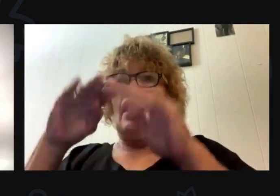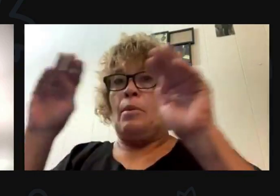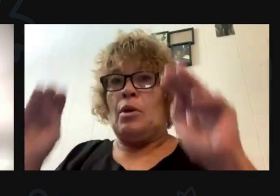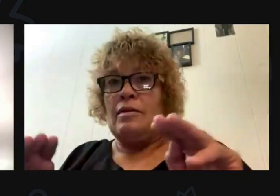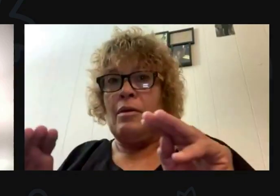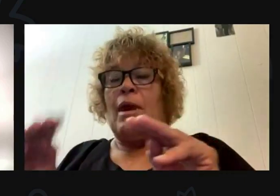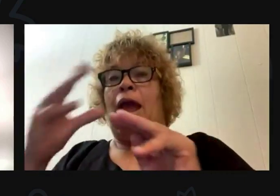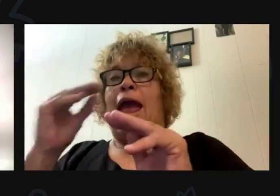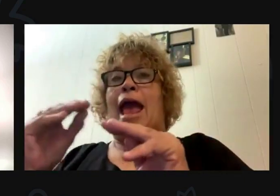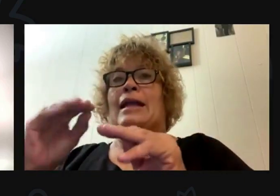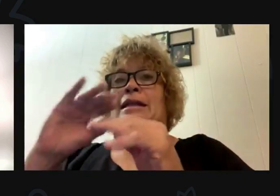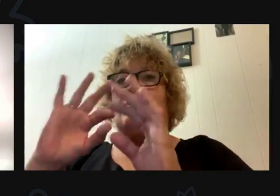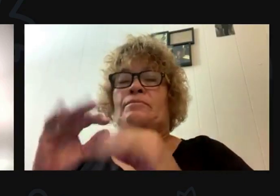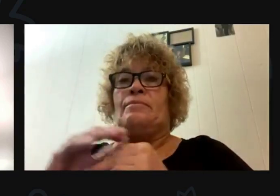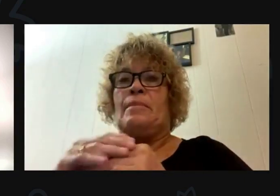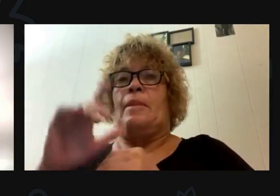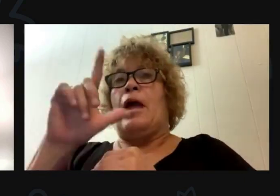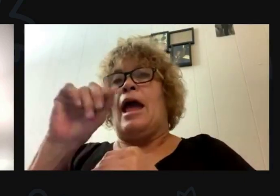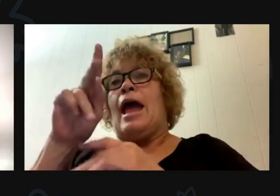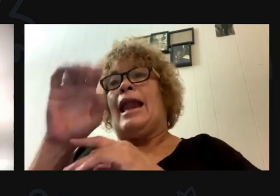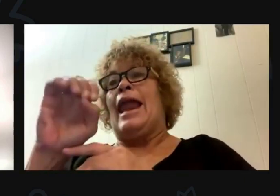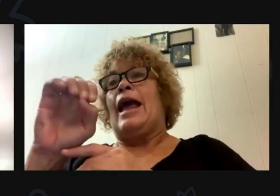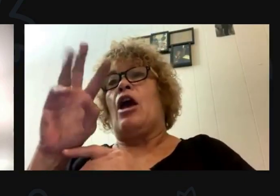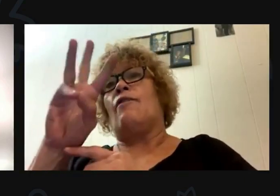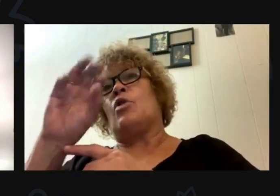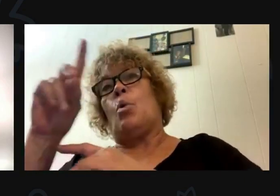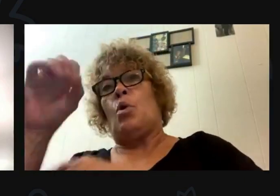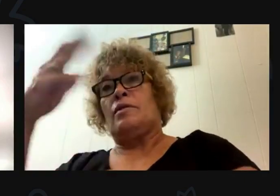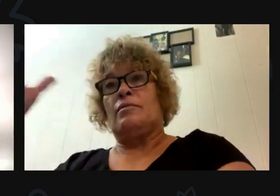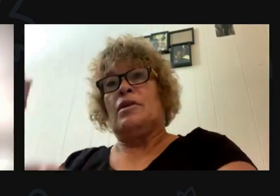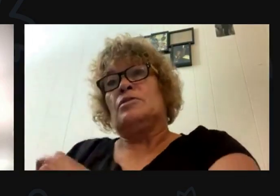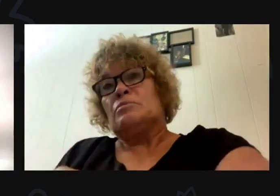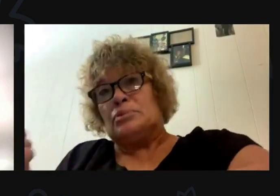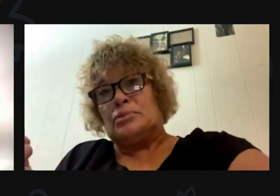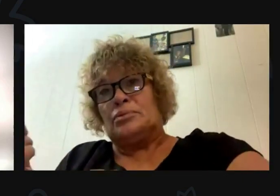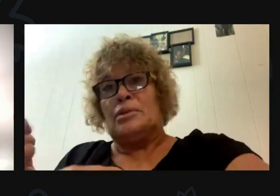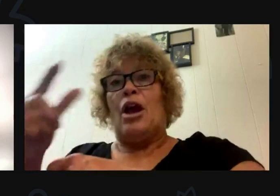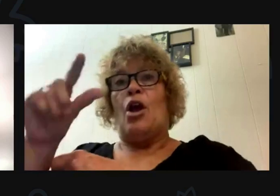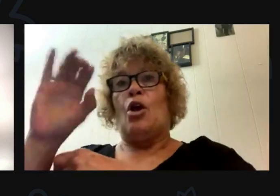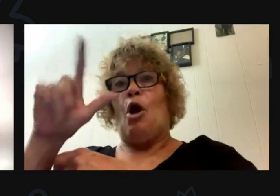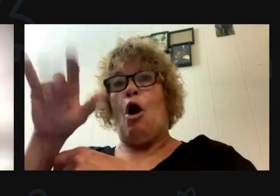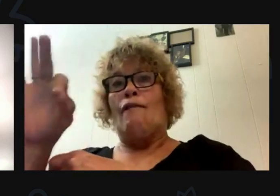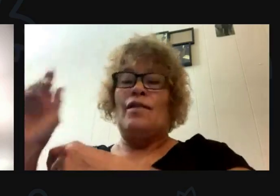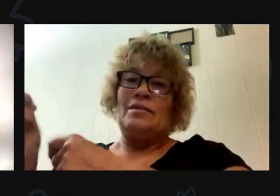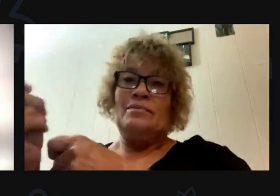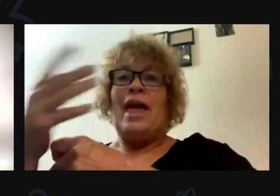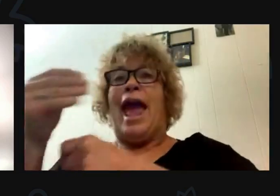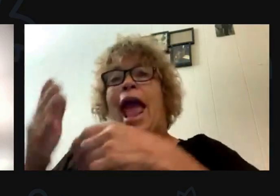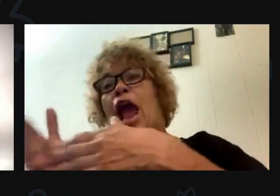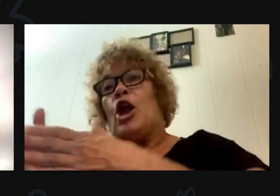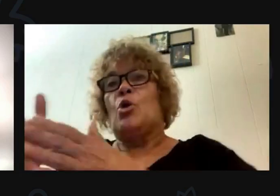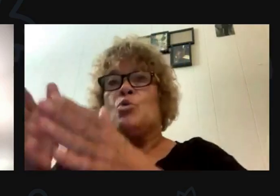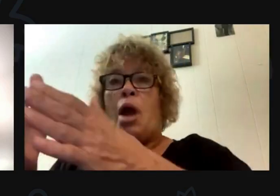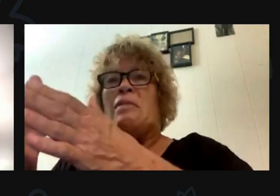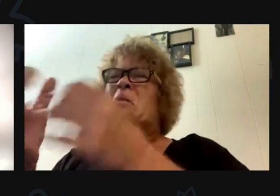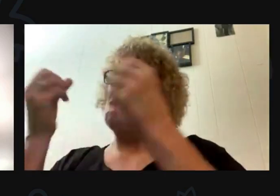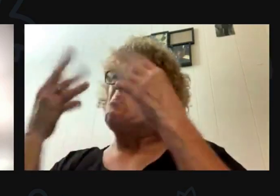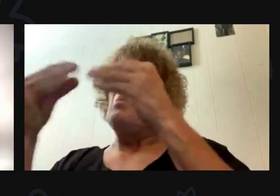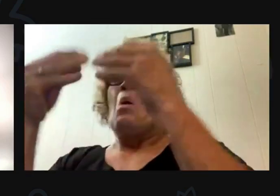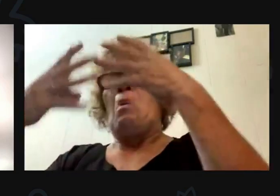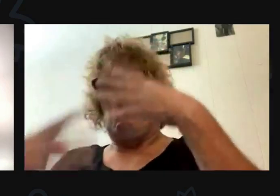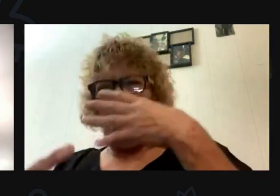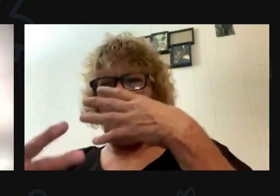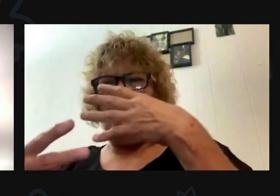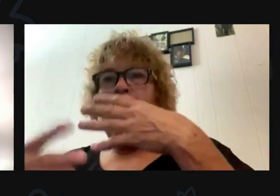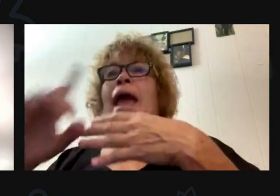Interpretive Center, Lake of the Woods Golf Course, Kickapoo Rail Trail, and a whole bunch more. In fulfillment of our